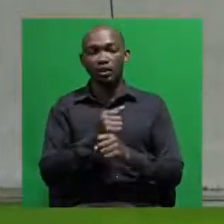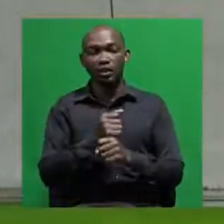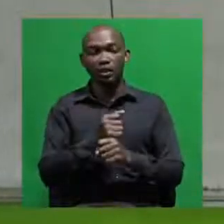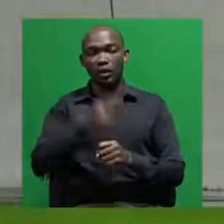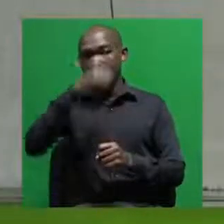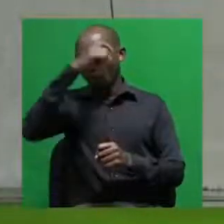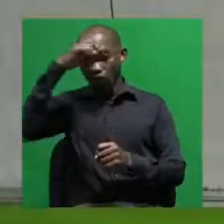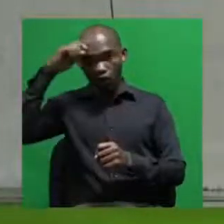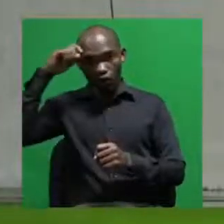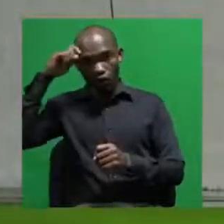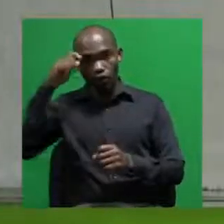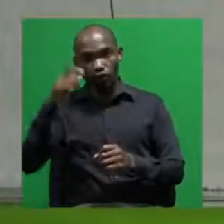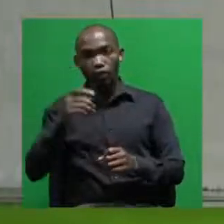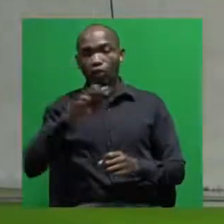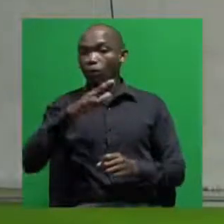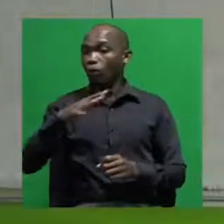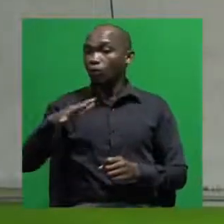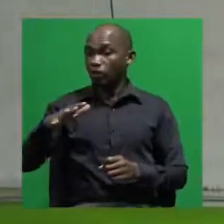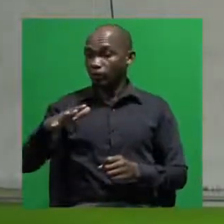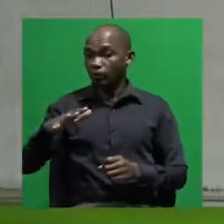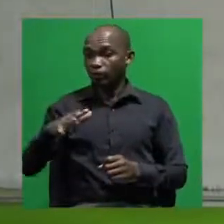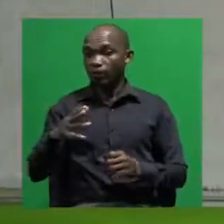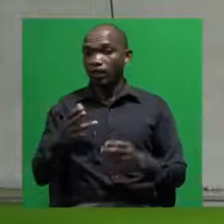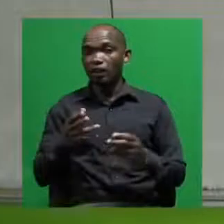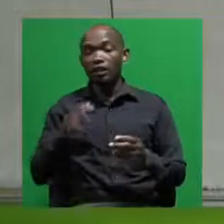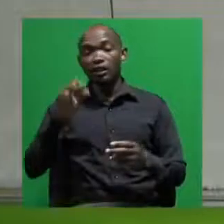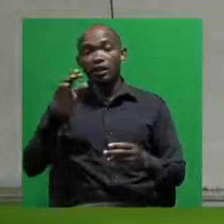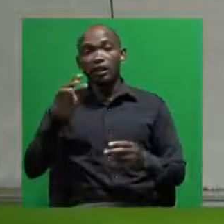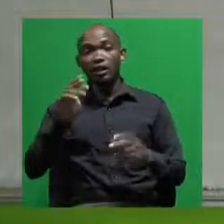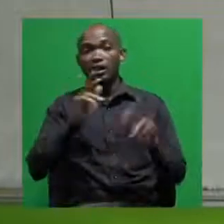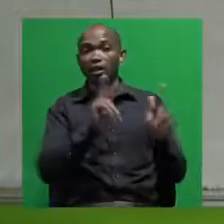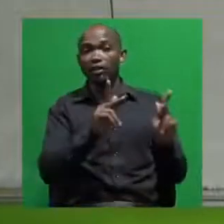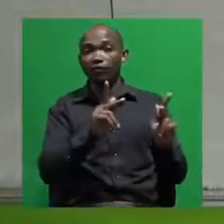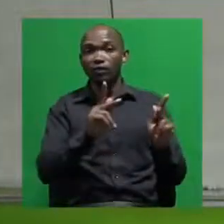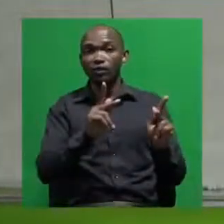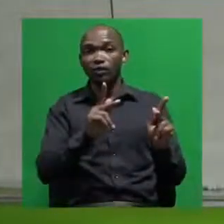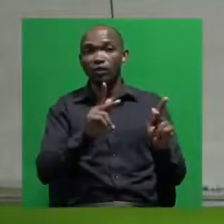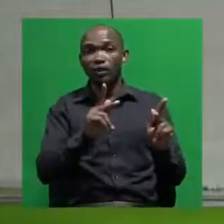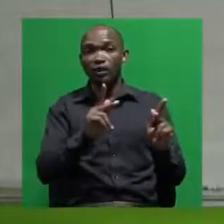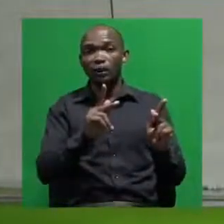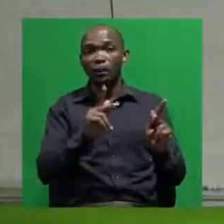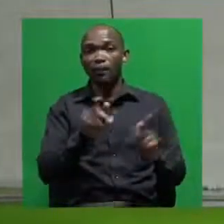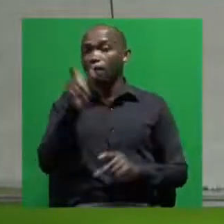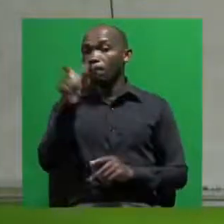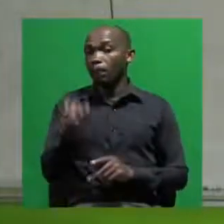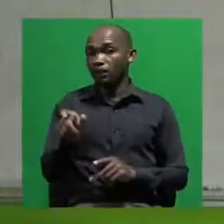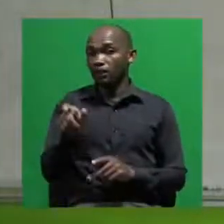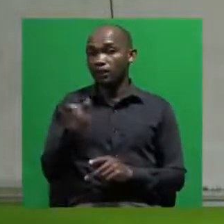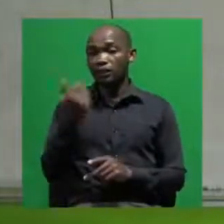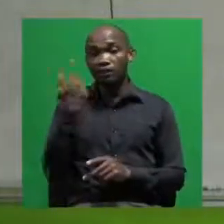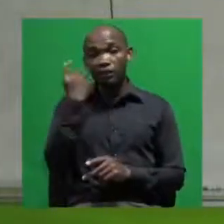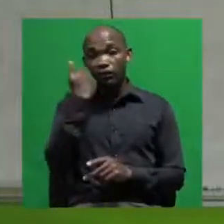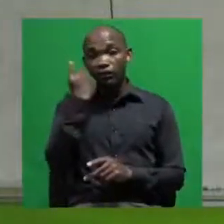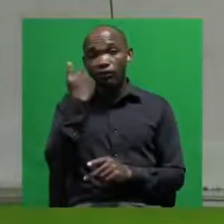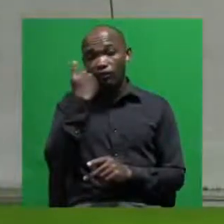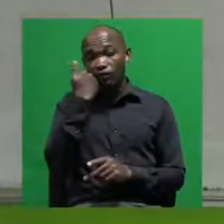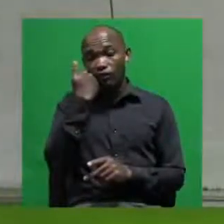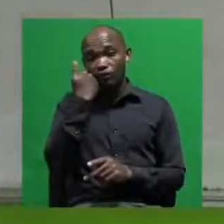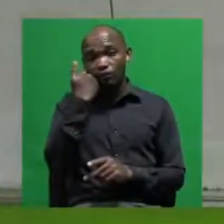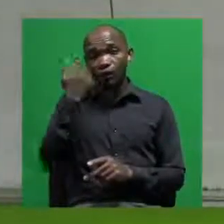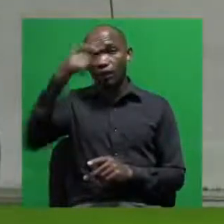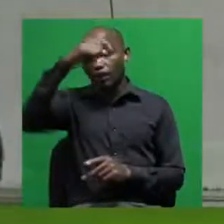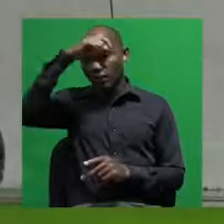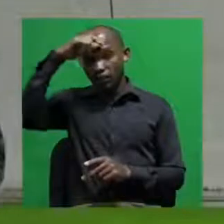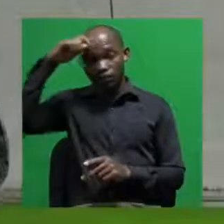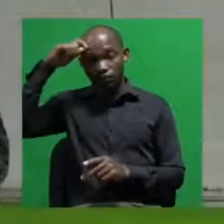person has a fever, so the temperature will be high. So then